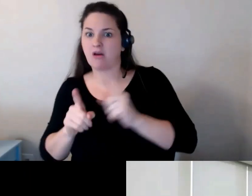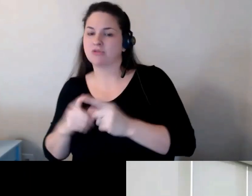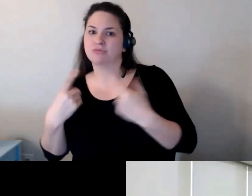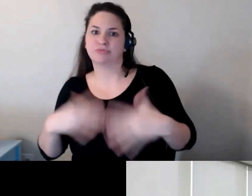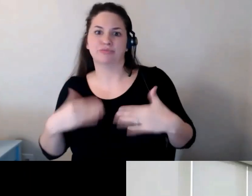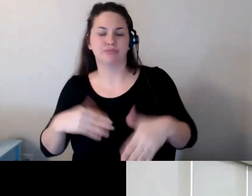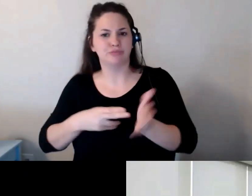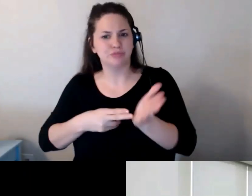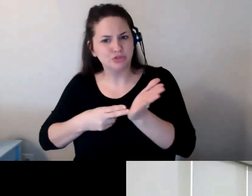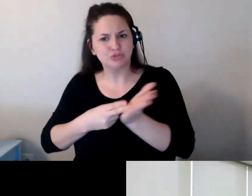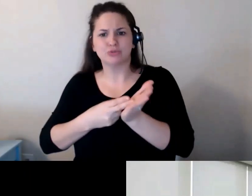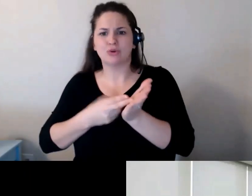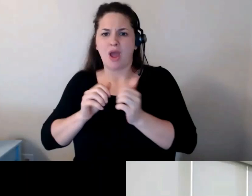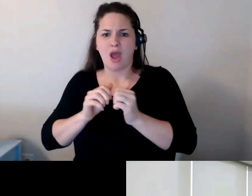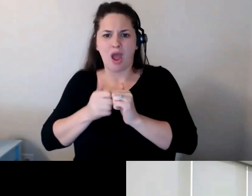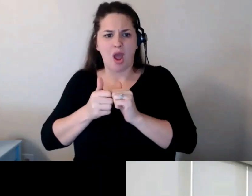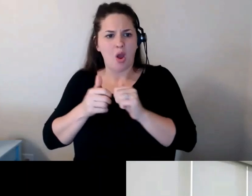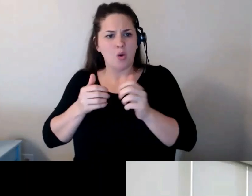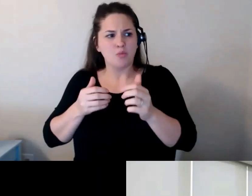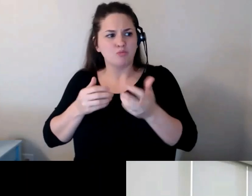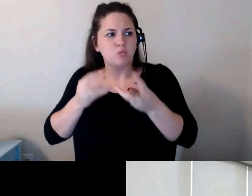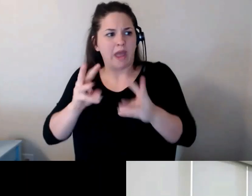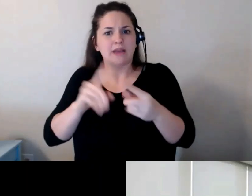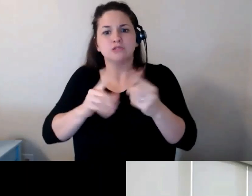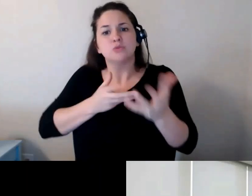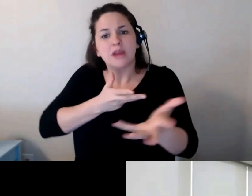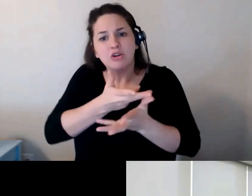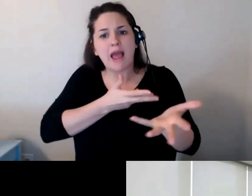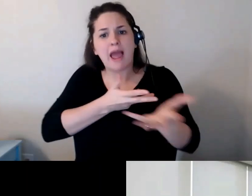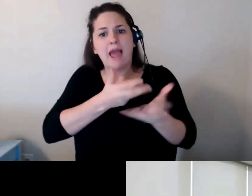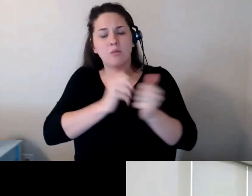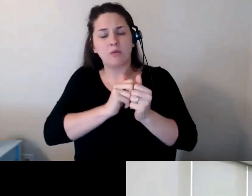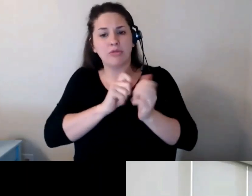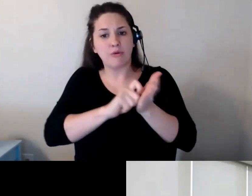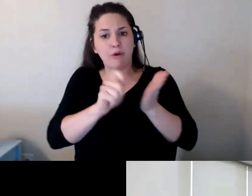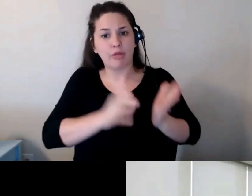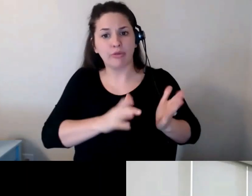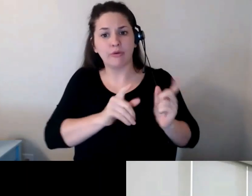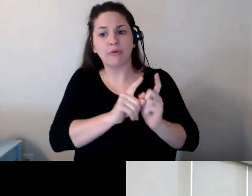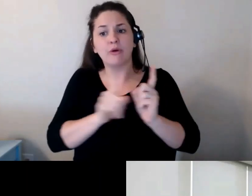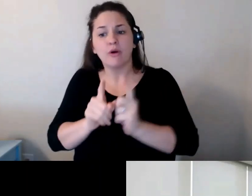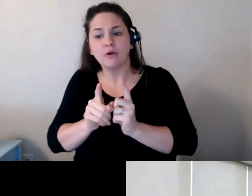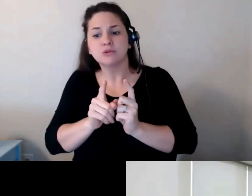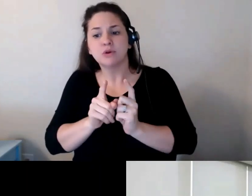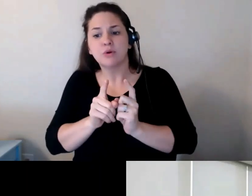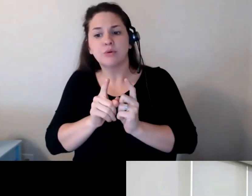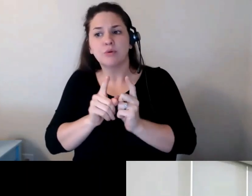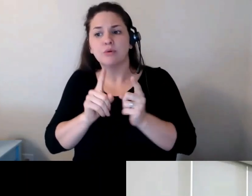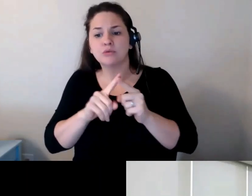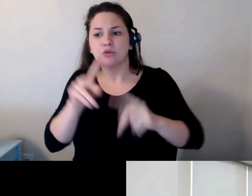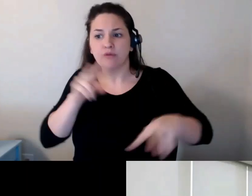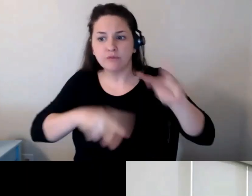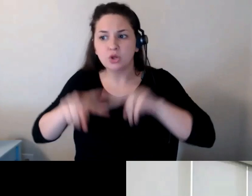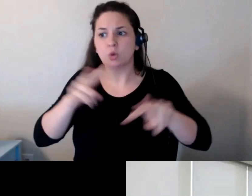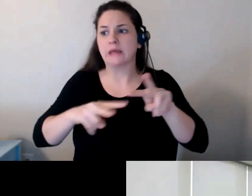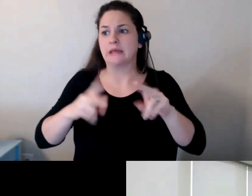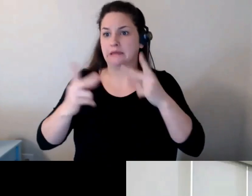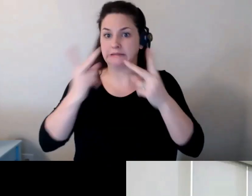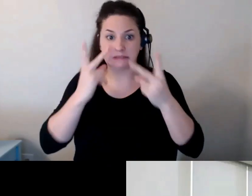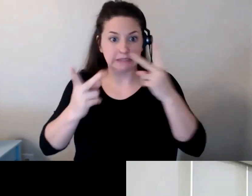way of both interacting with authors, but also viewing, seeing, and